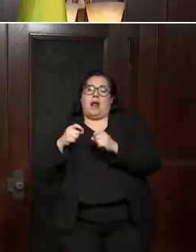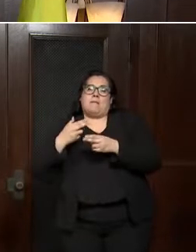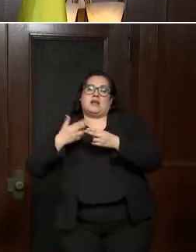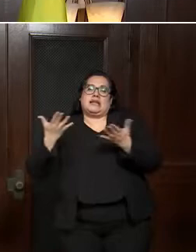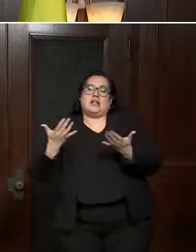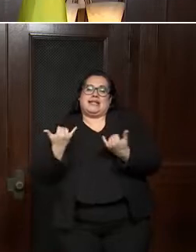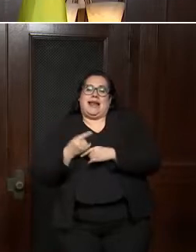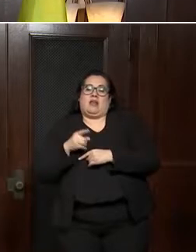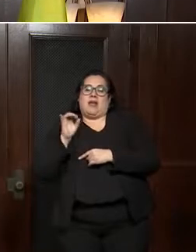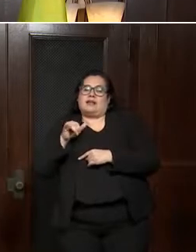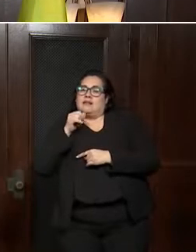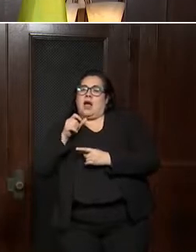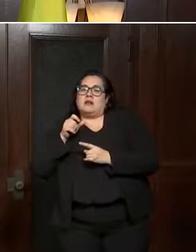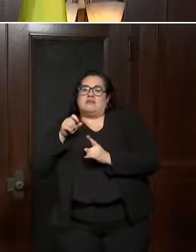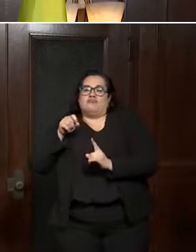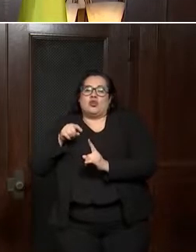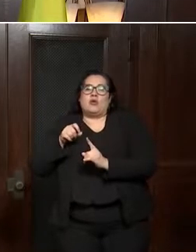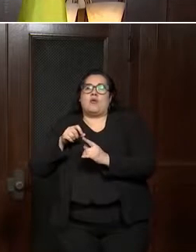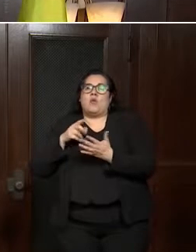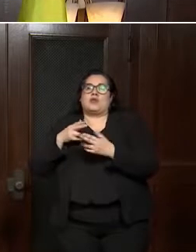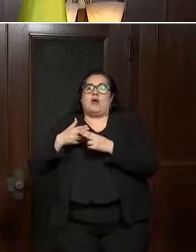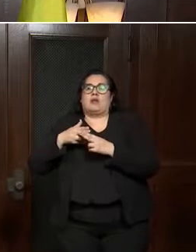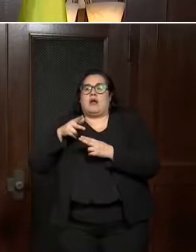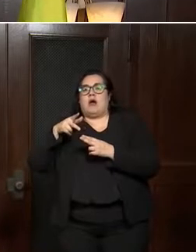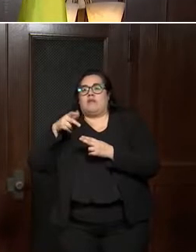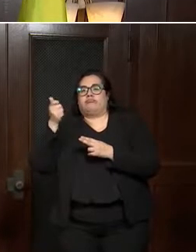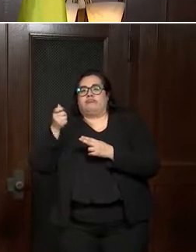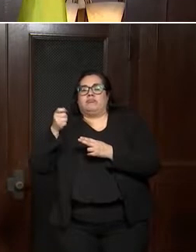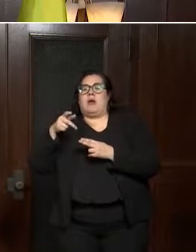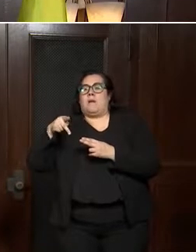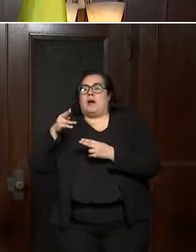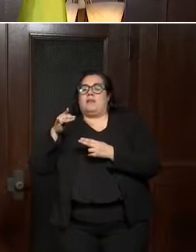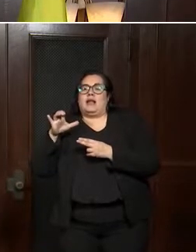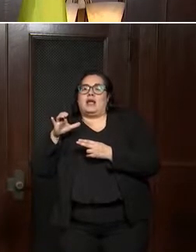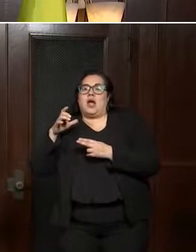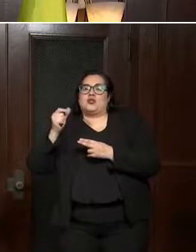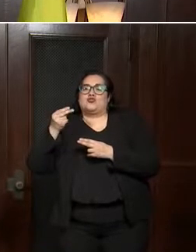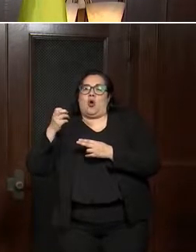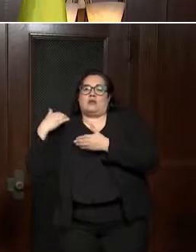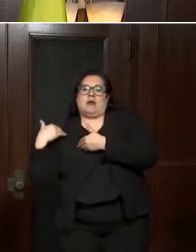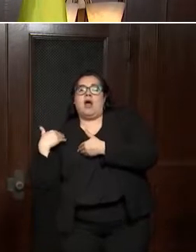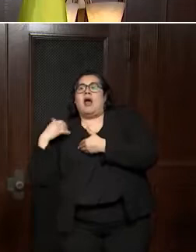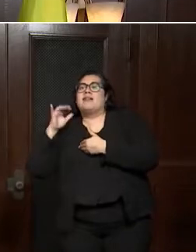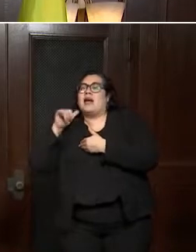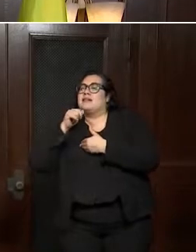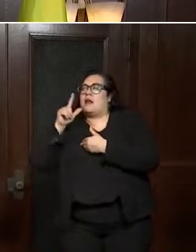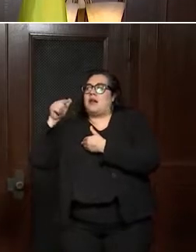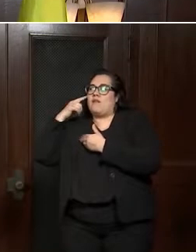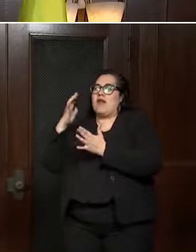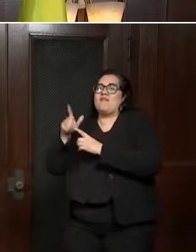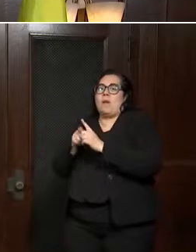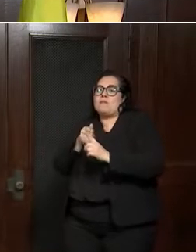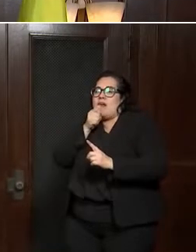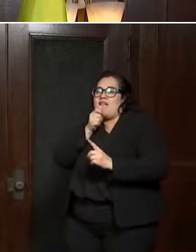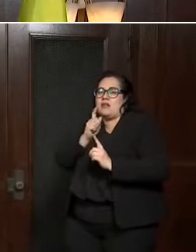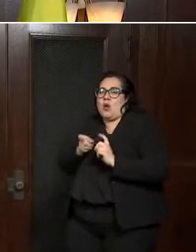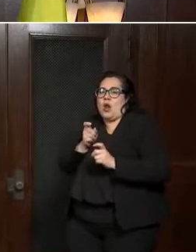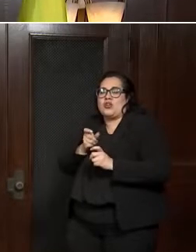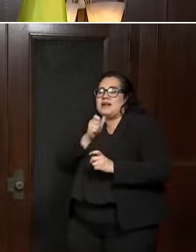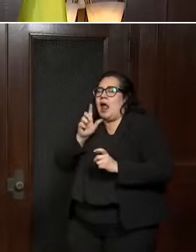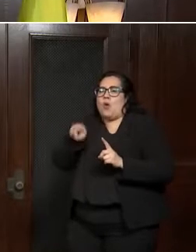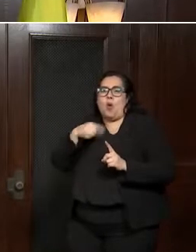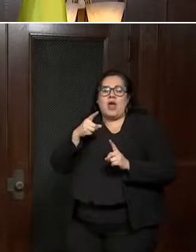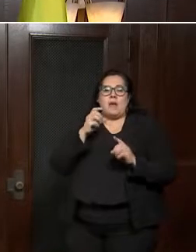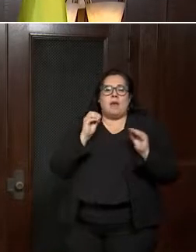those will not trigger public charge. Those are not run by the government. They come from private donations. And not only are folks who are undocumented